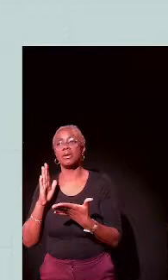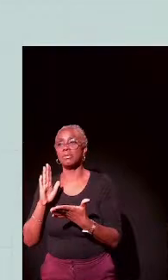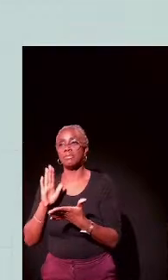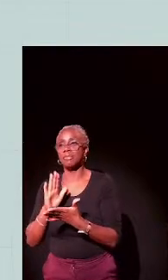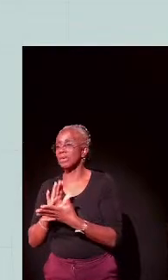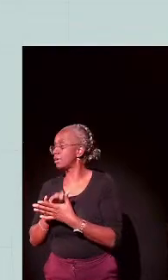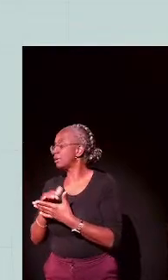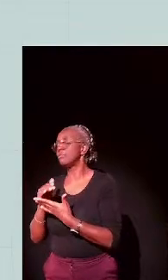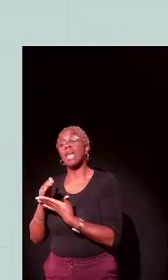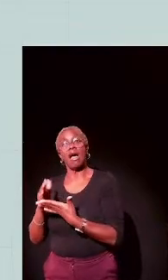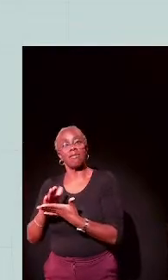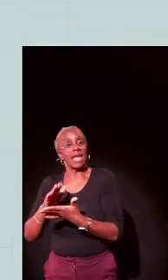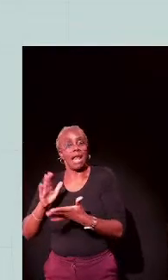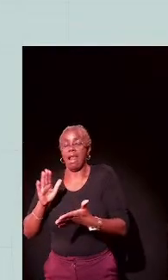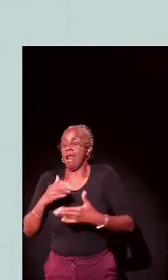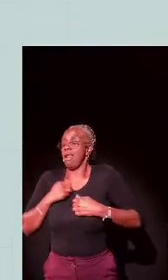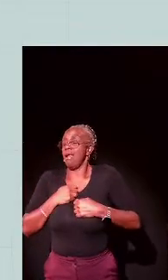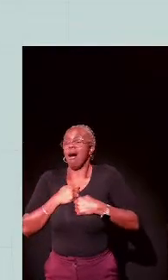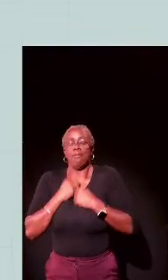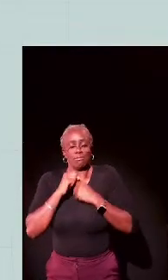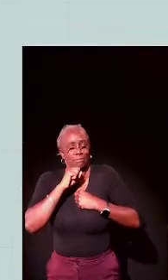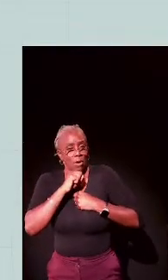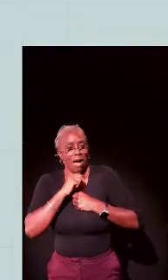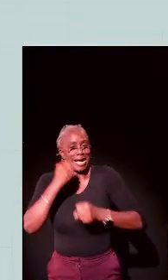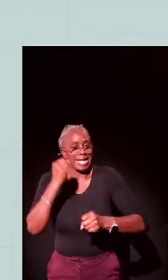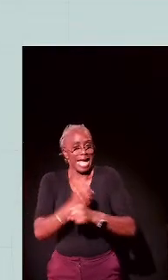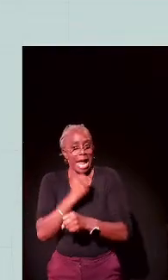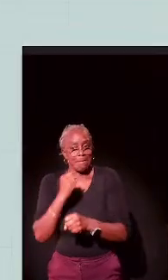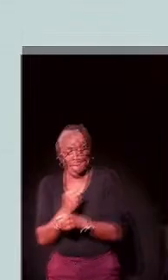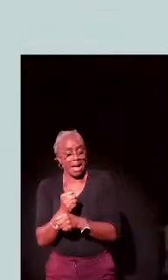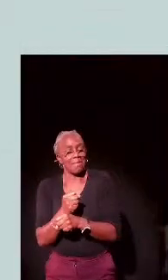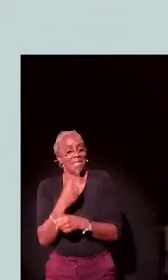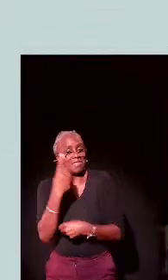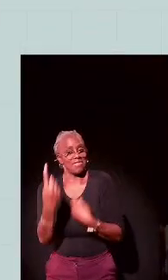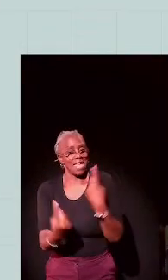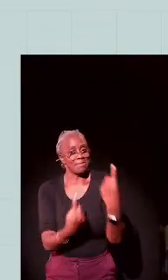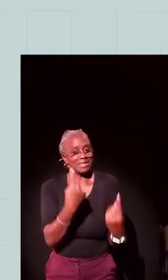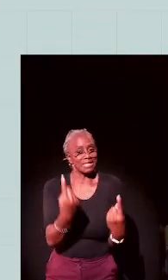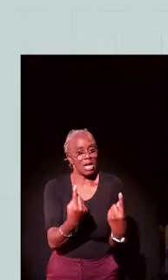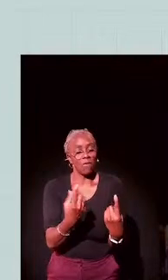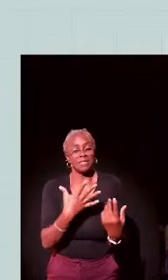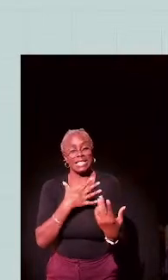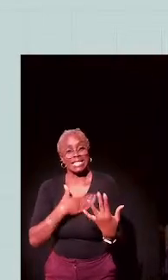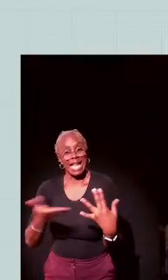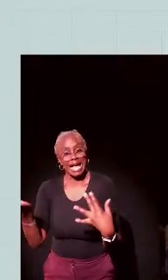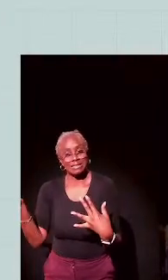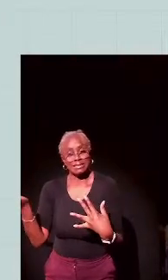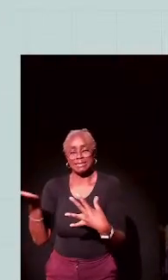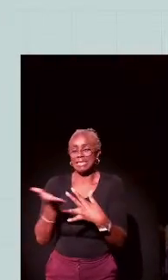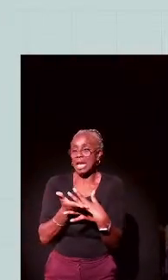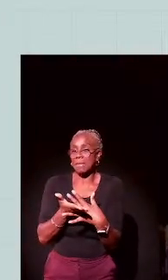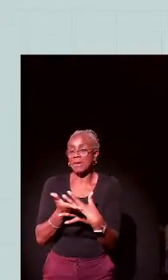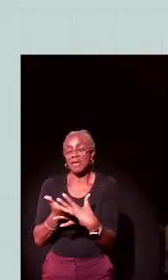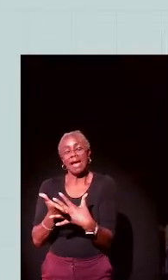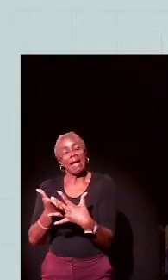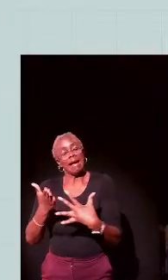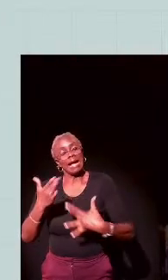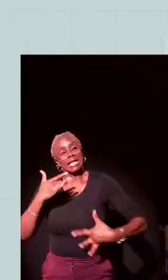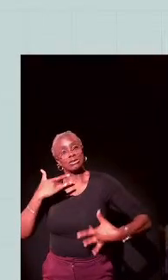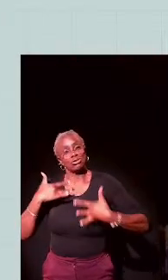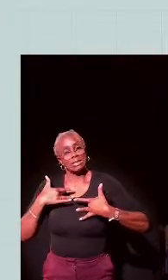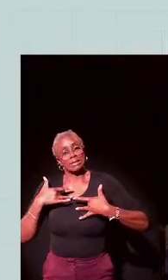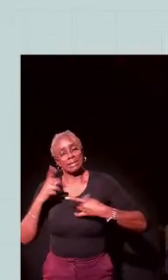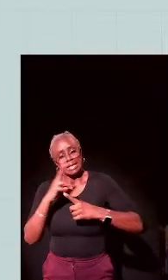really avid gamers, but are also themselves accessibility journalists. So they had a really interesting perspective on this whole